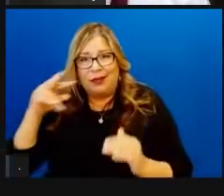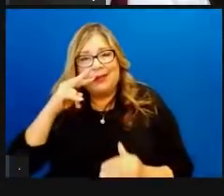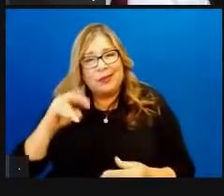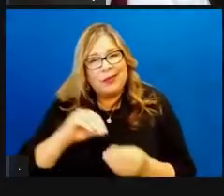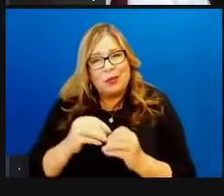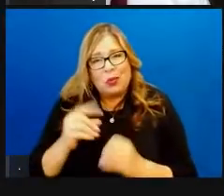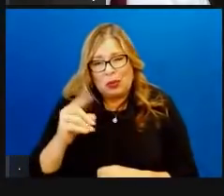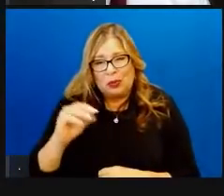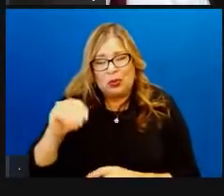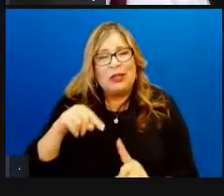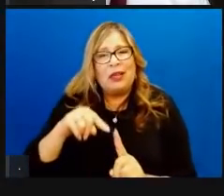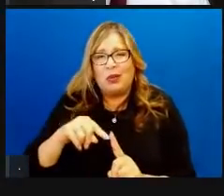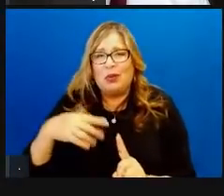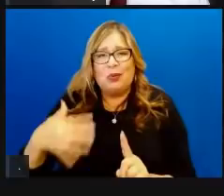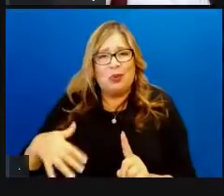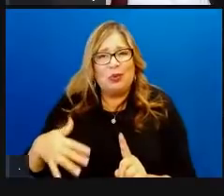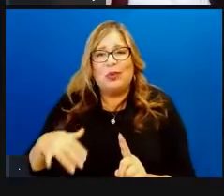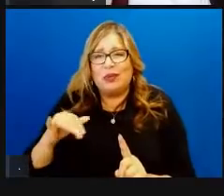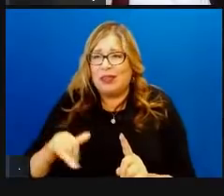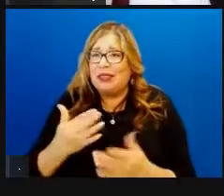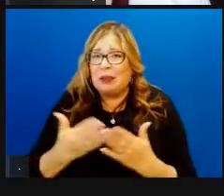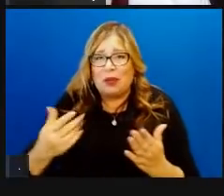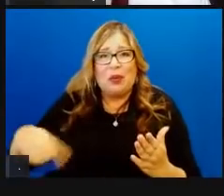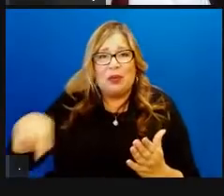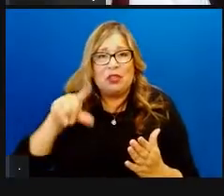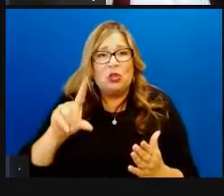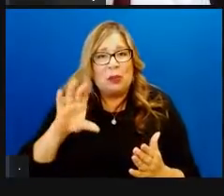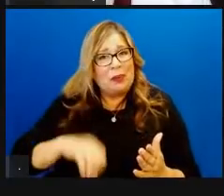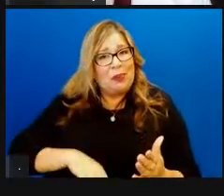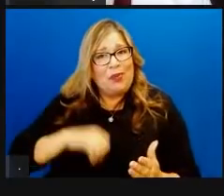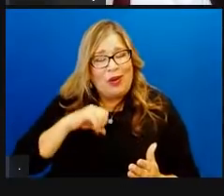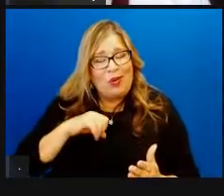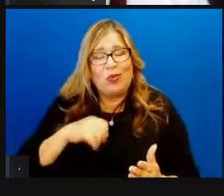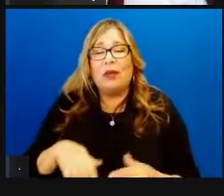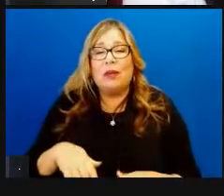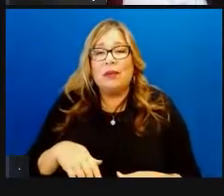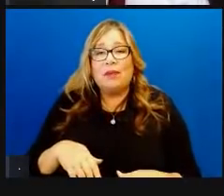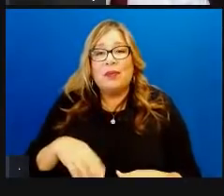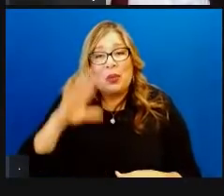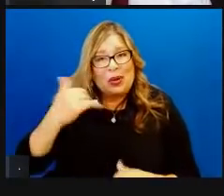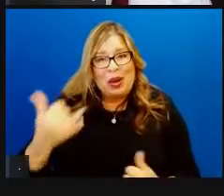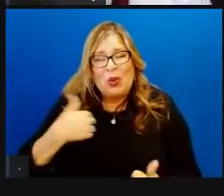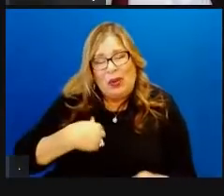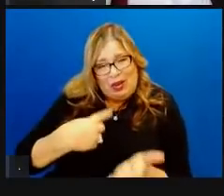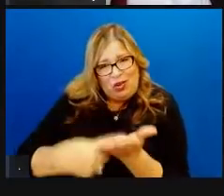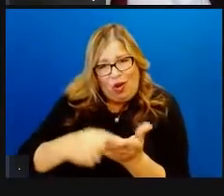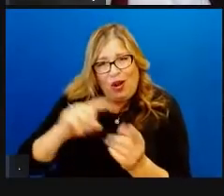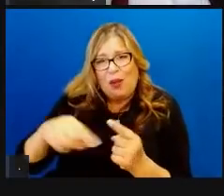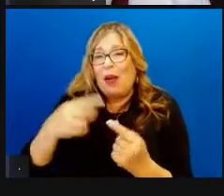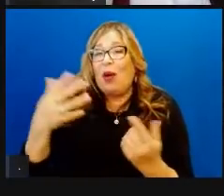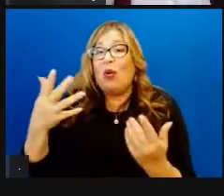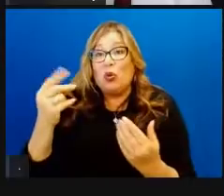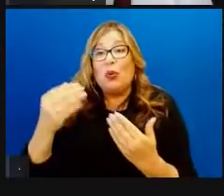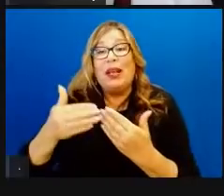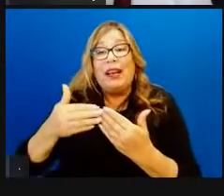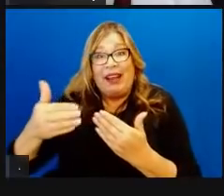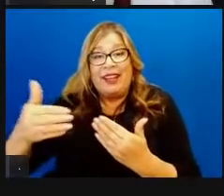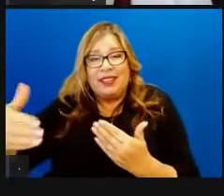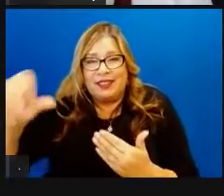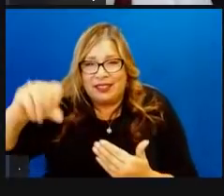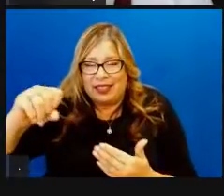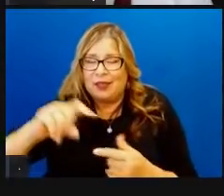the discourse and dialogue and the discussion about what to do next, the value of what we've done, I think this slide